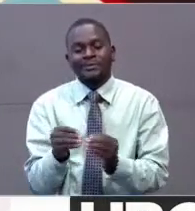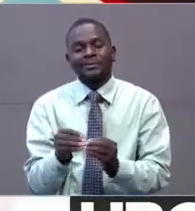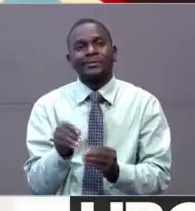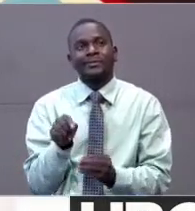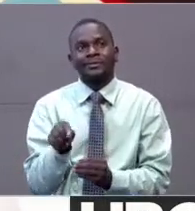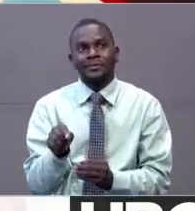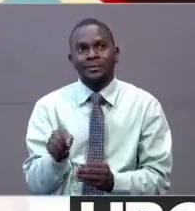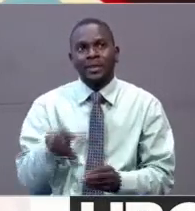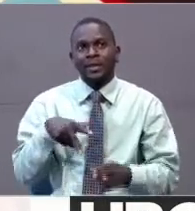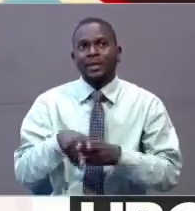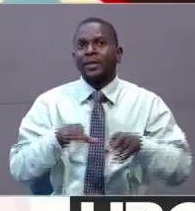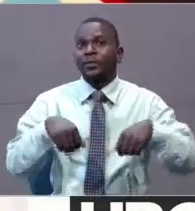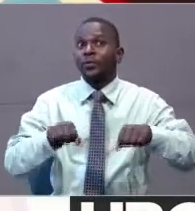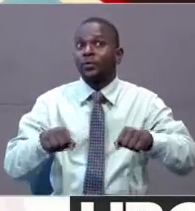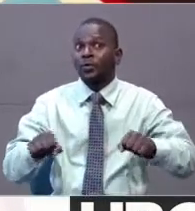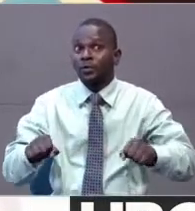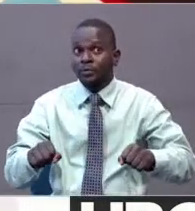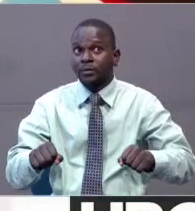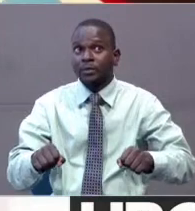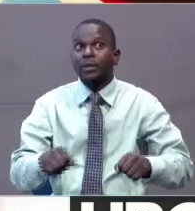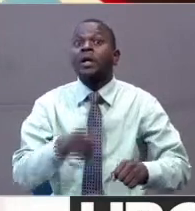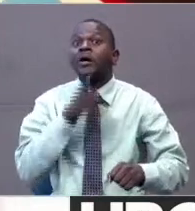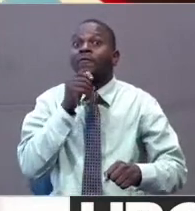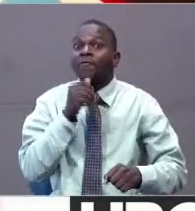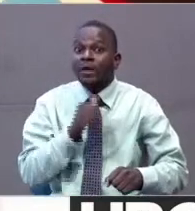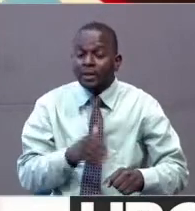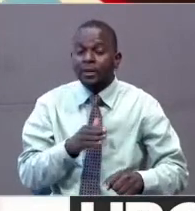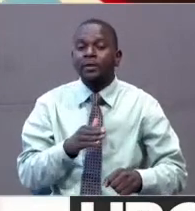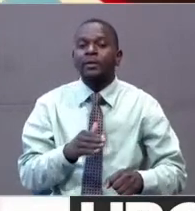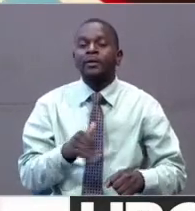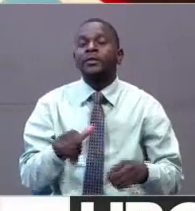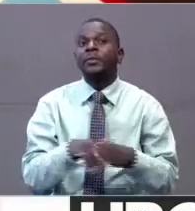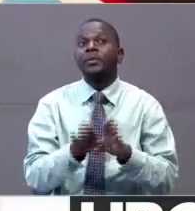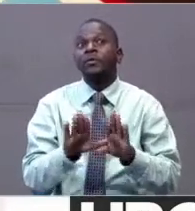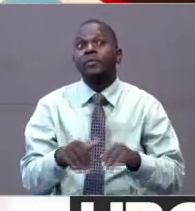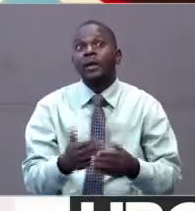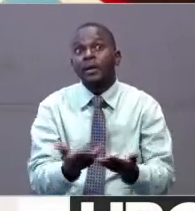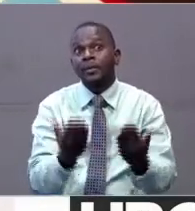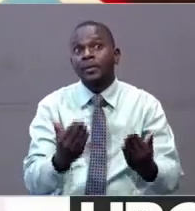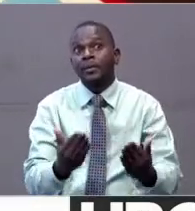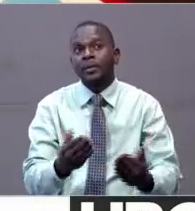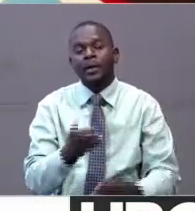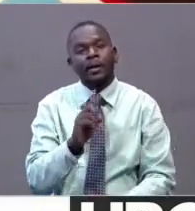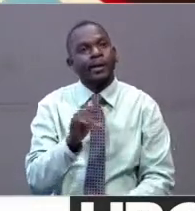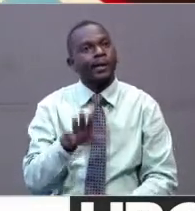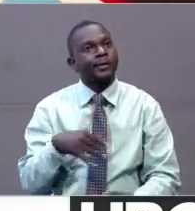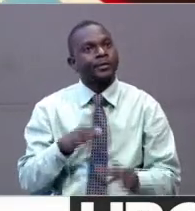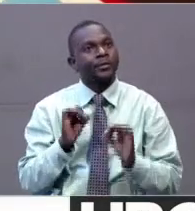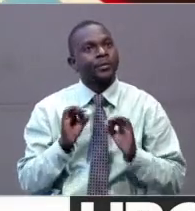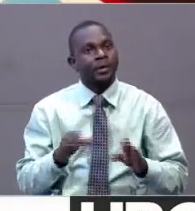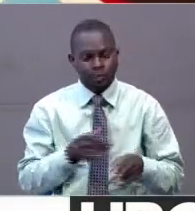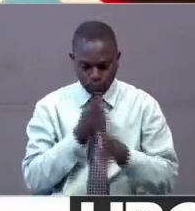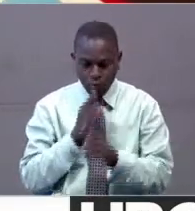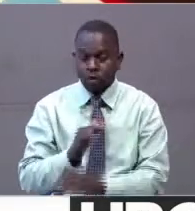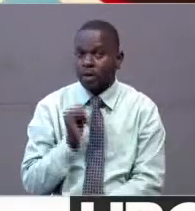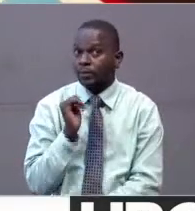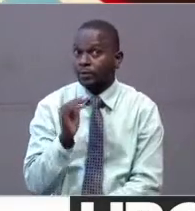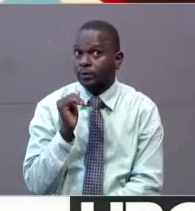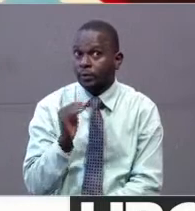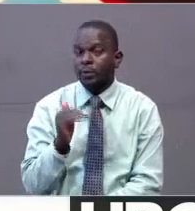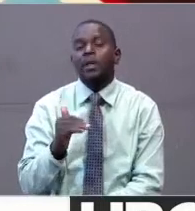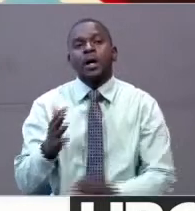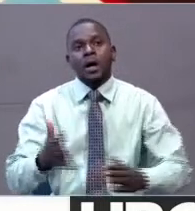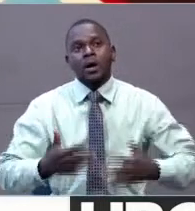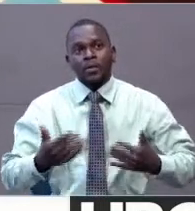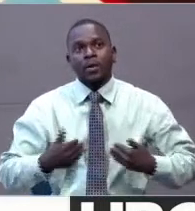is a border border rider. But the father is a member of parliament. We shall not allow this, right honorable speaker. I'm glad